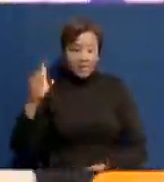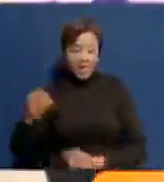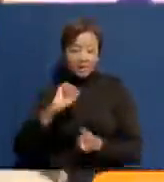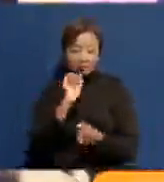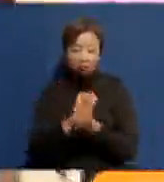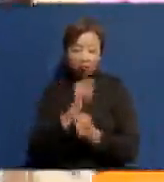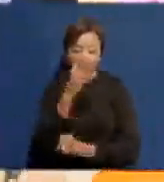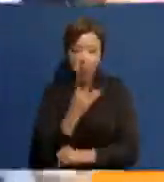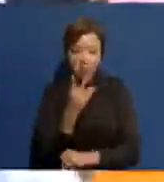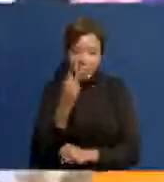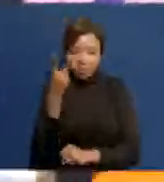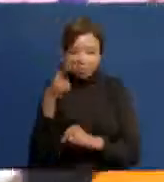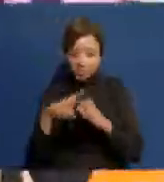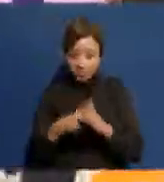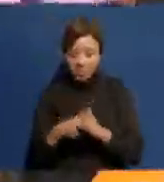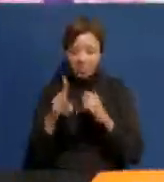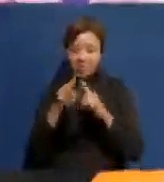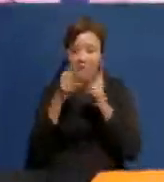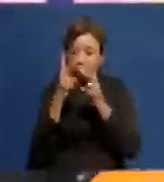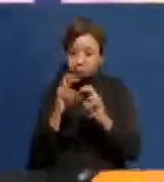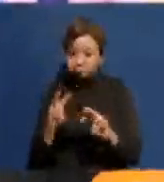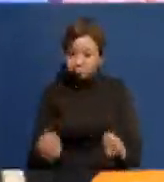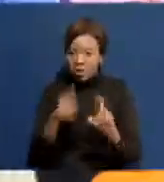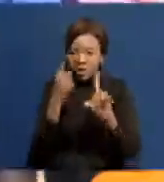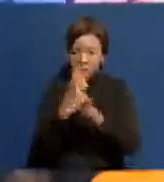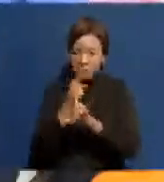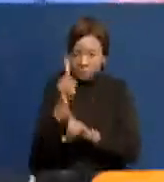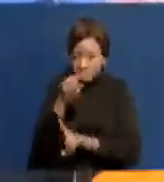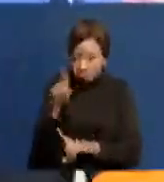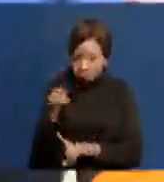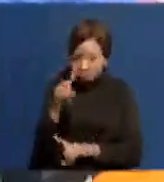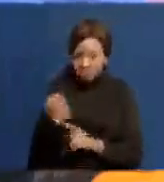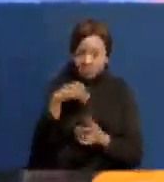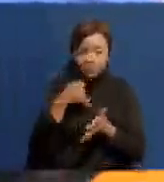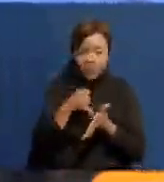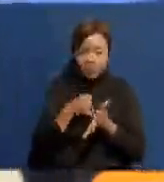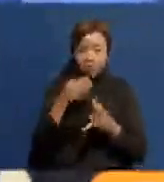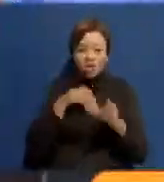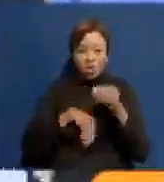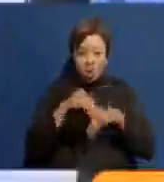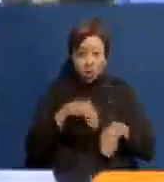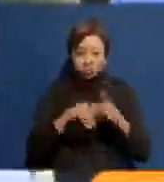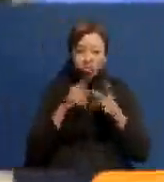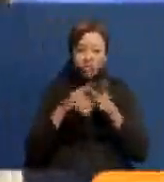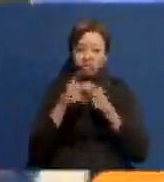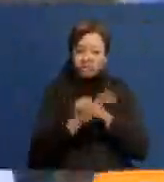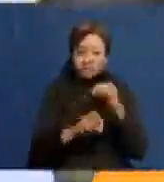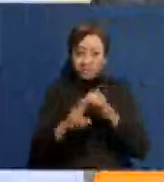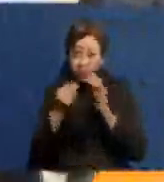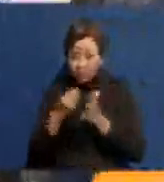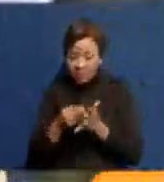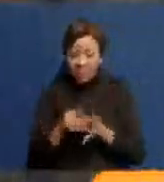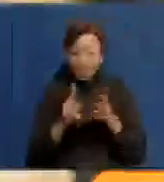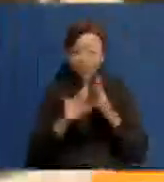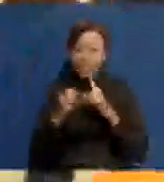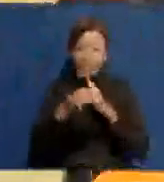27th and is being investigated for several offenses, including fraud, money laundering,